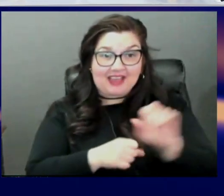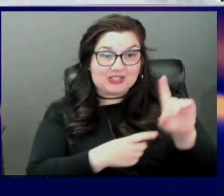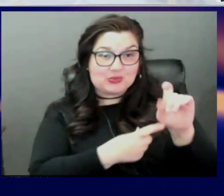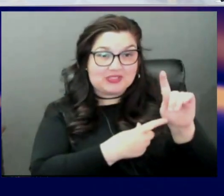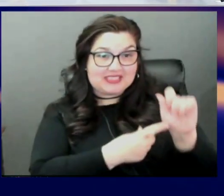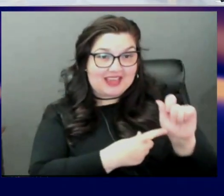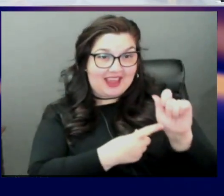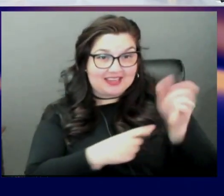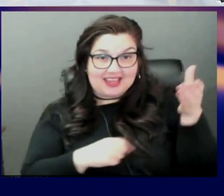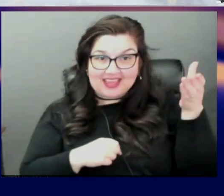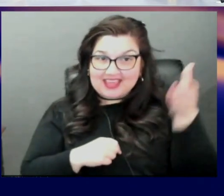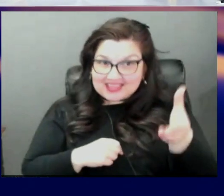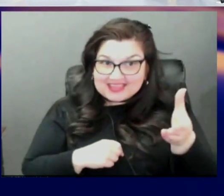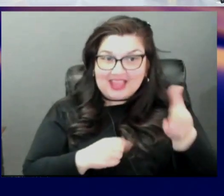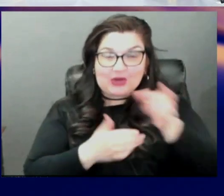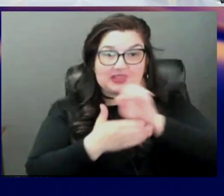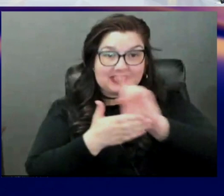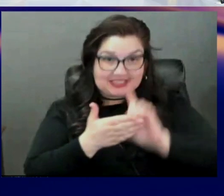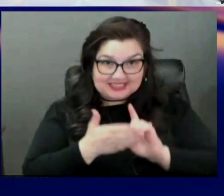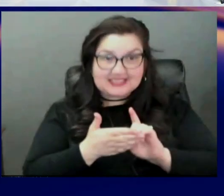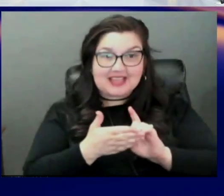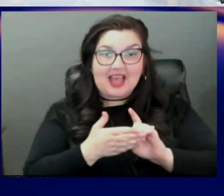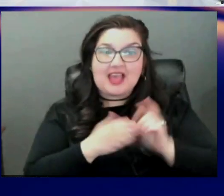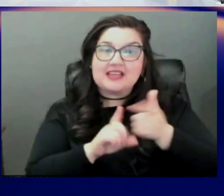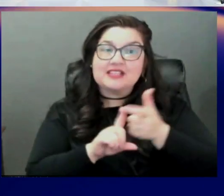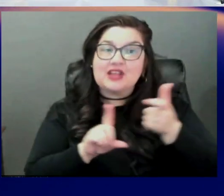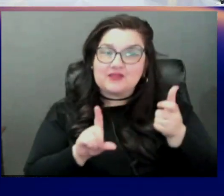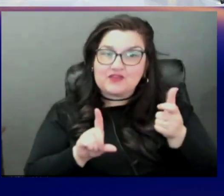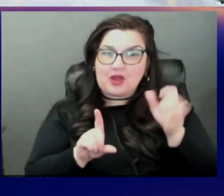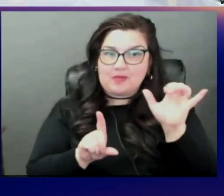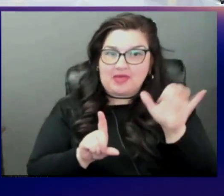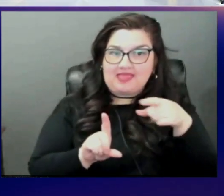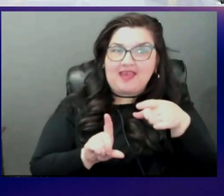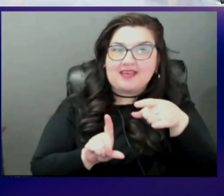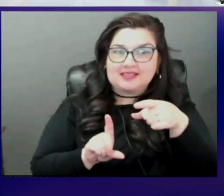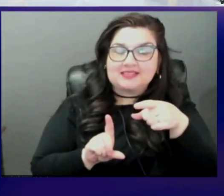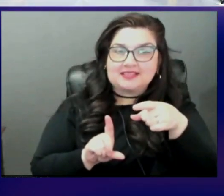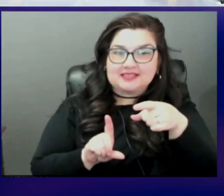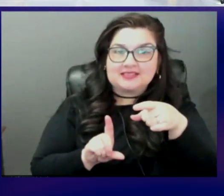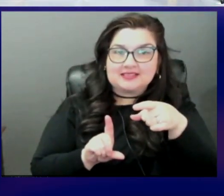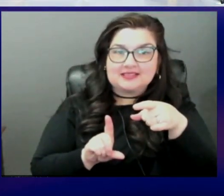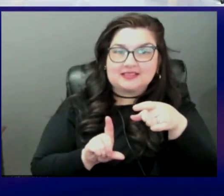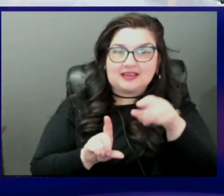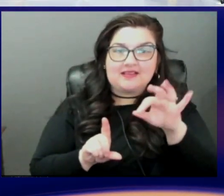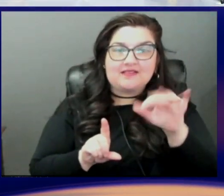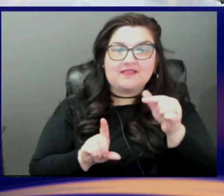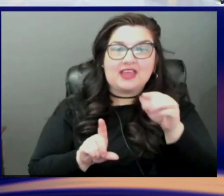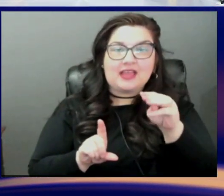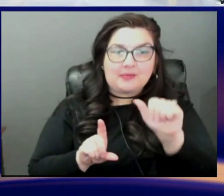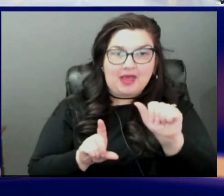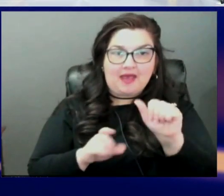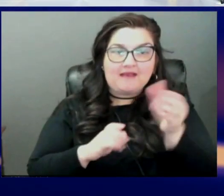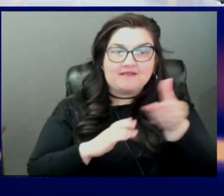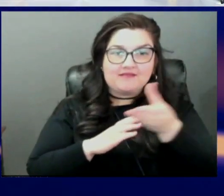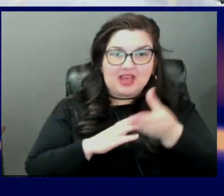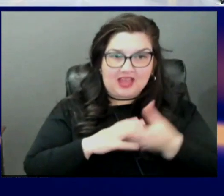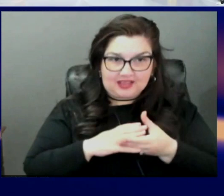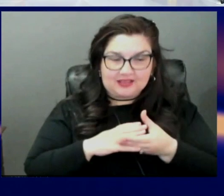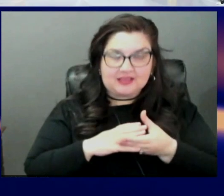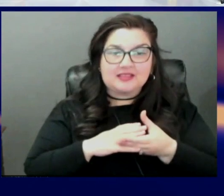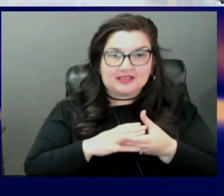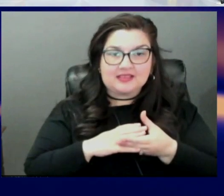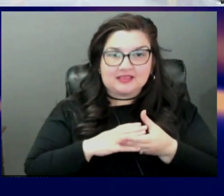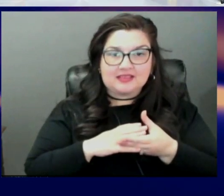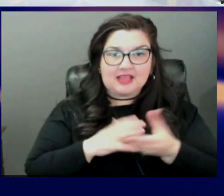and it's, the design is coming from this actual Figma file right here. So let's make